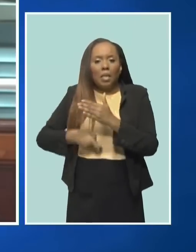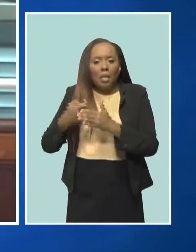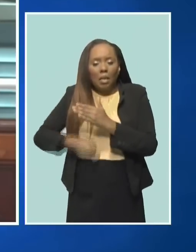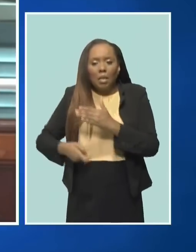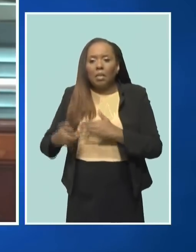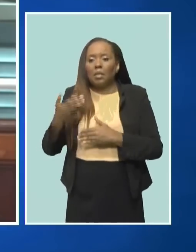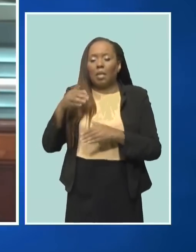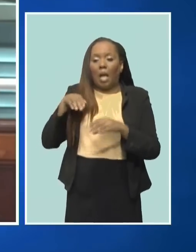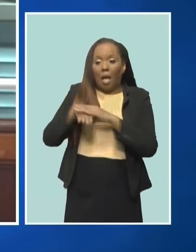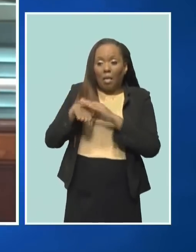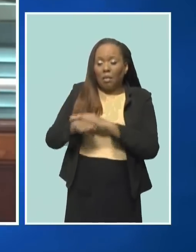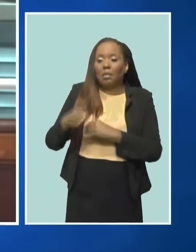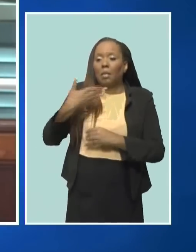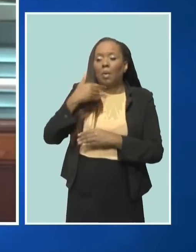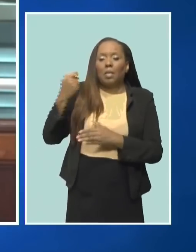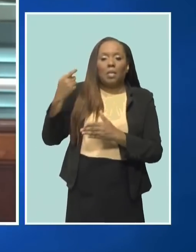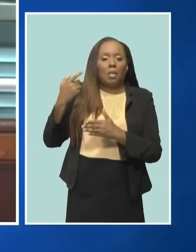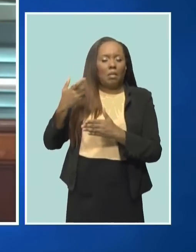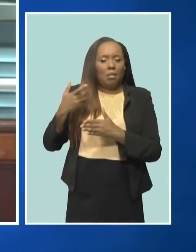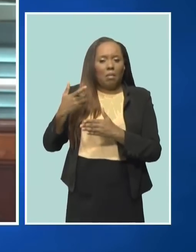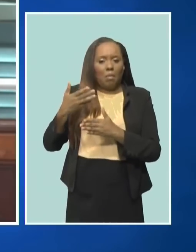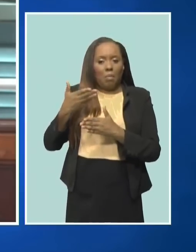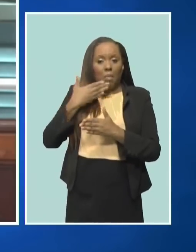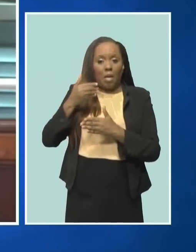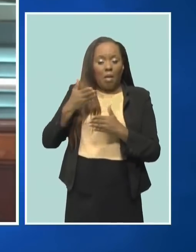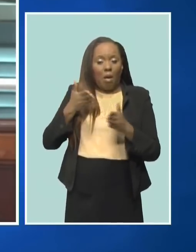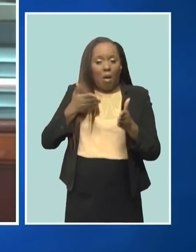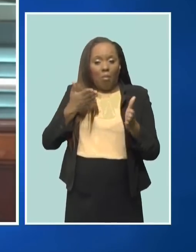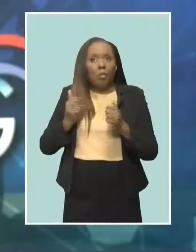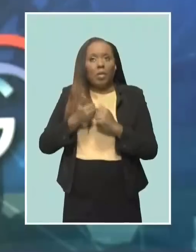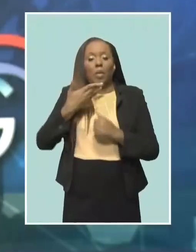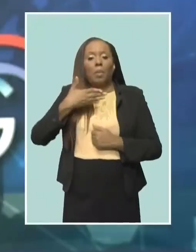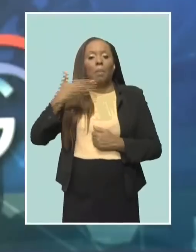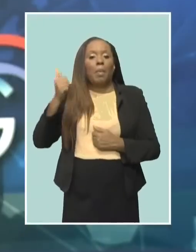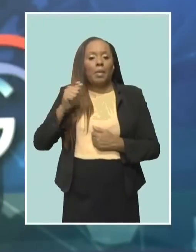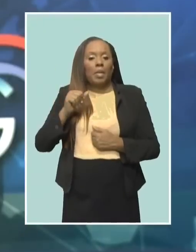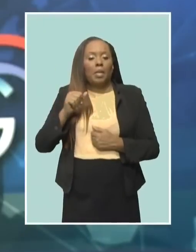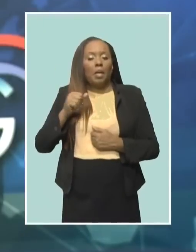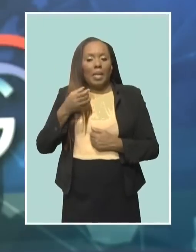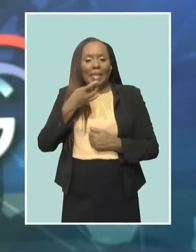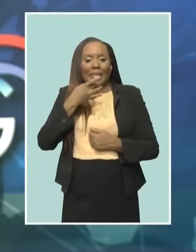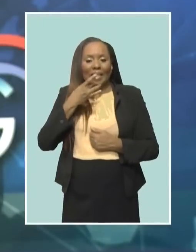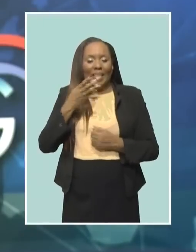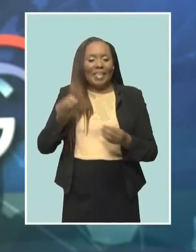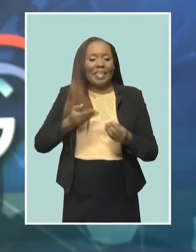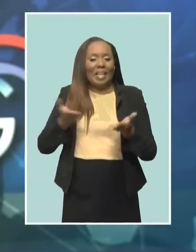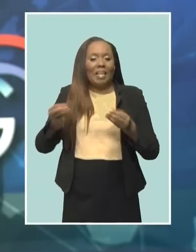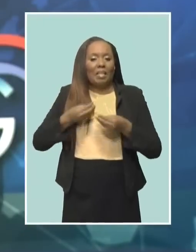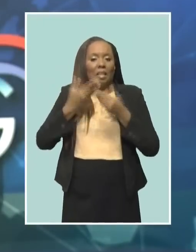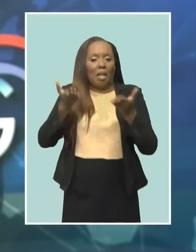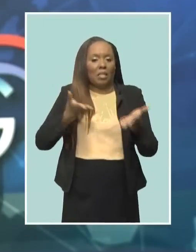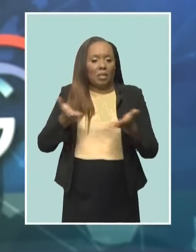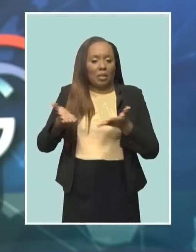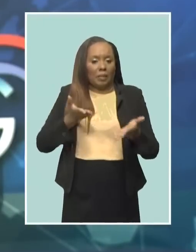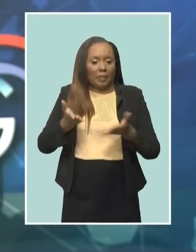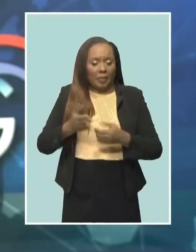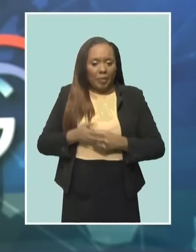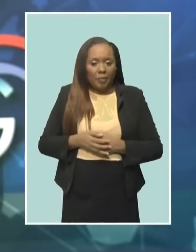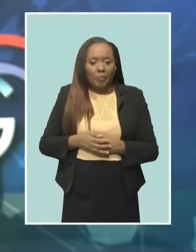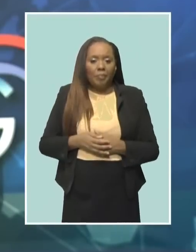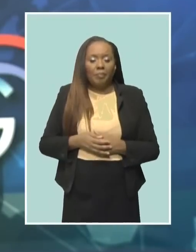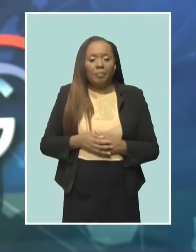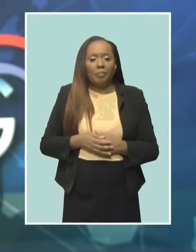fancy of a public utility. Here's how the stocks traded locally and regionally